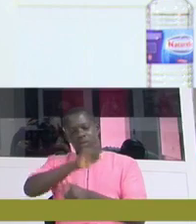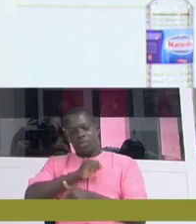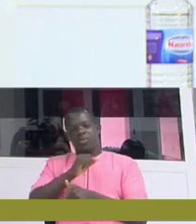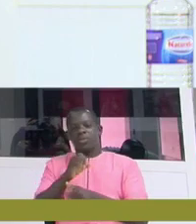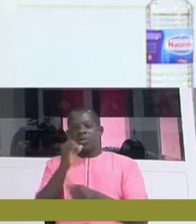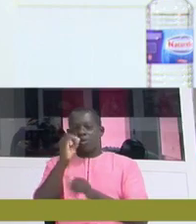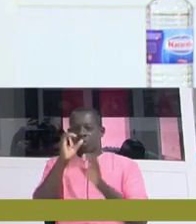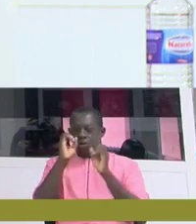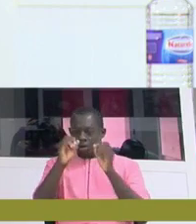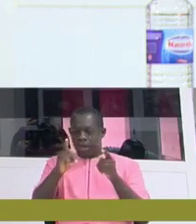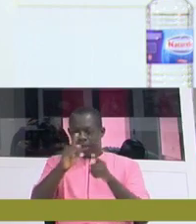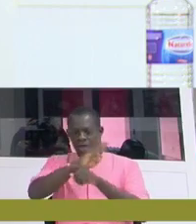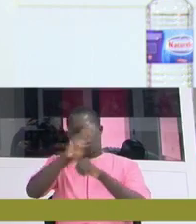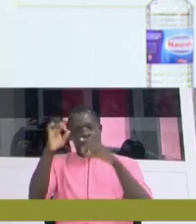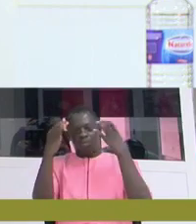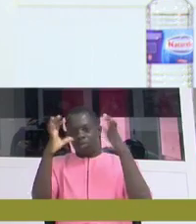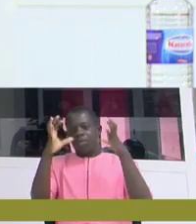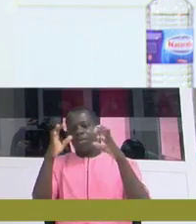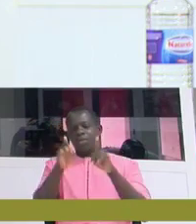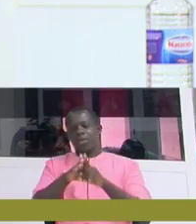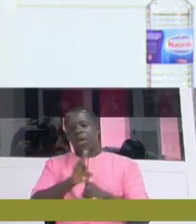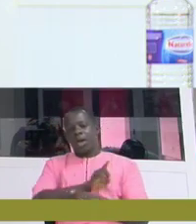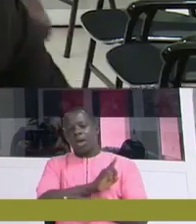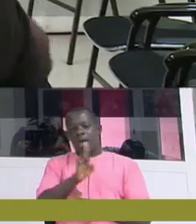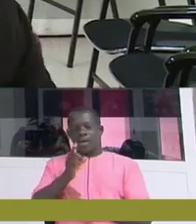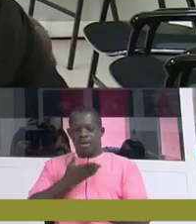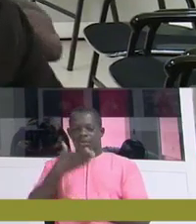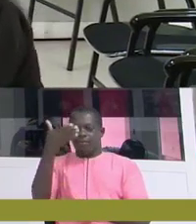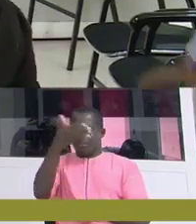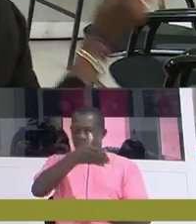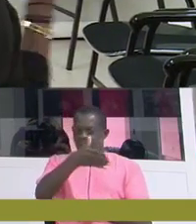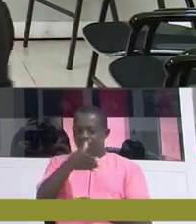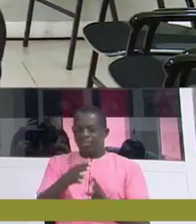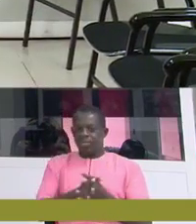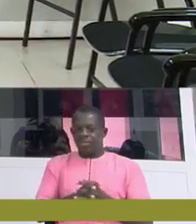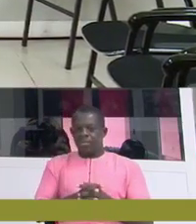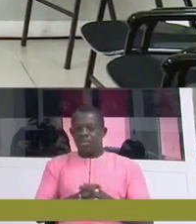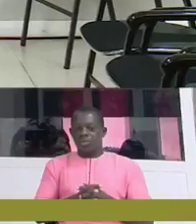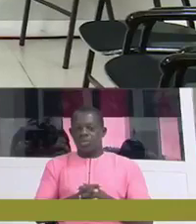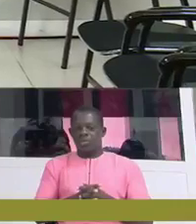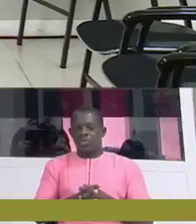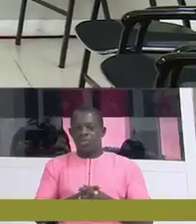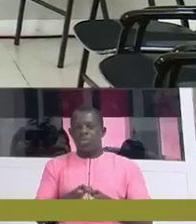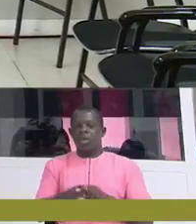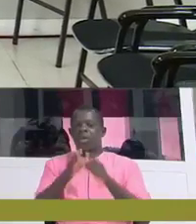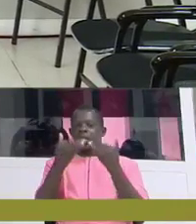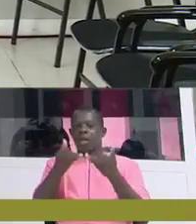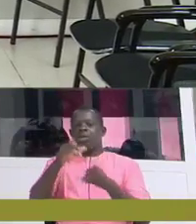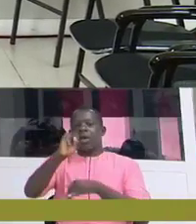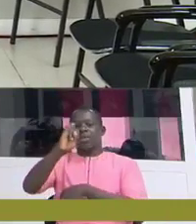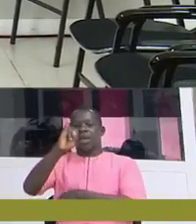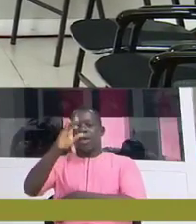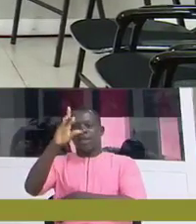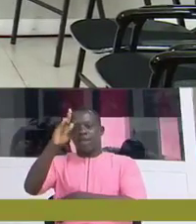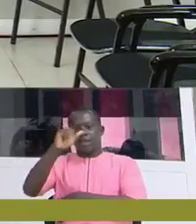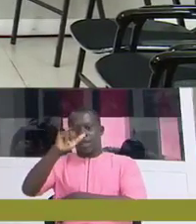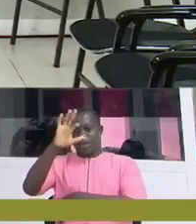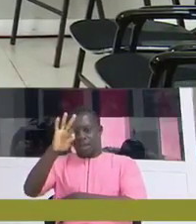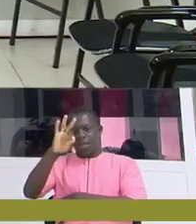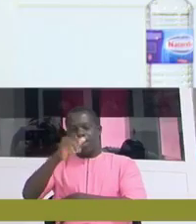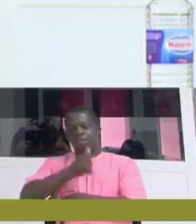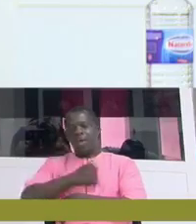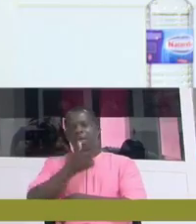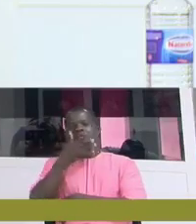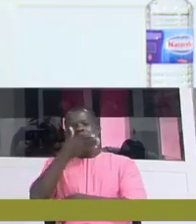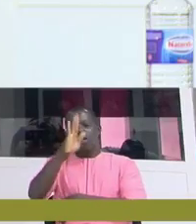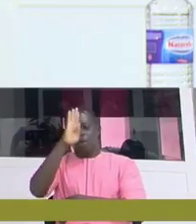problem. Beje, I was there. Say Sidati. Nadin Noning. Sidat, my